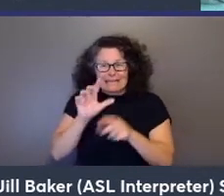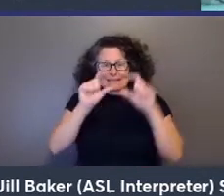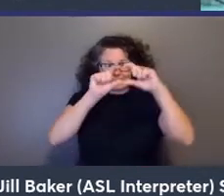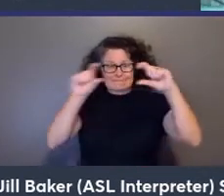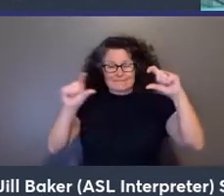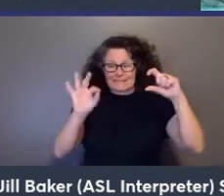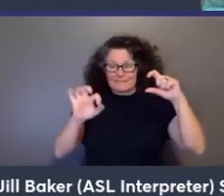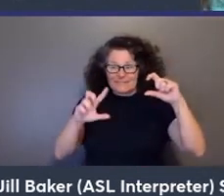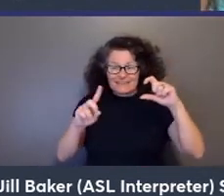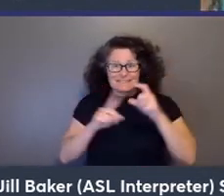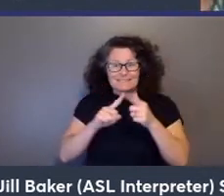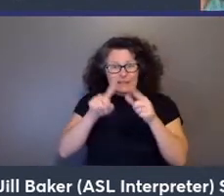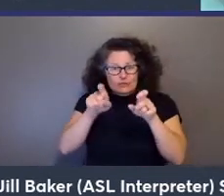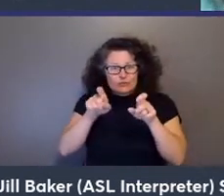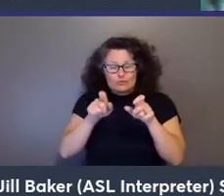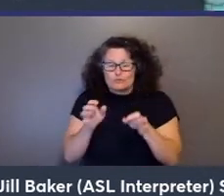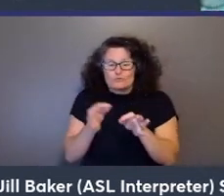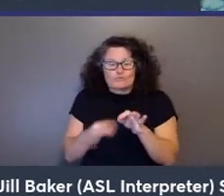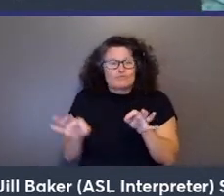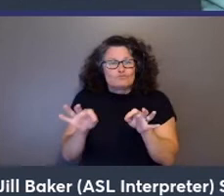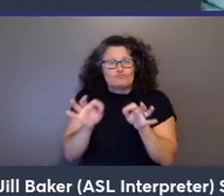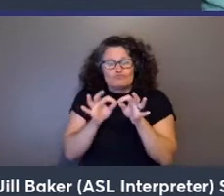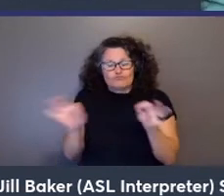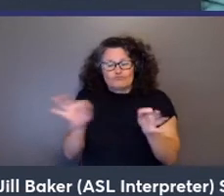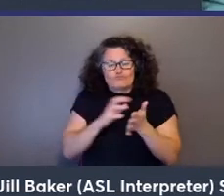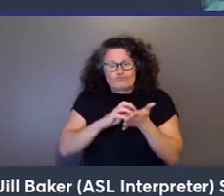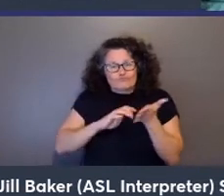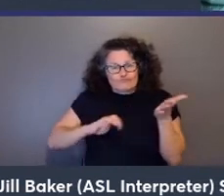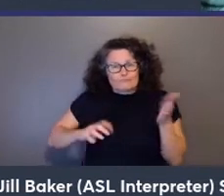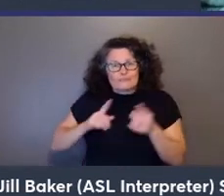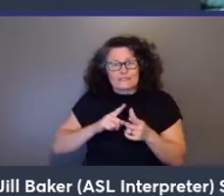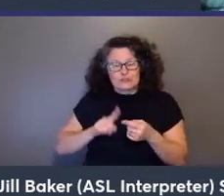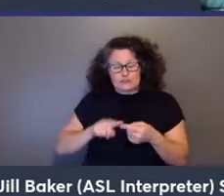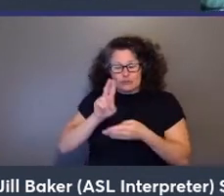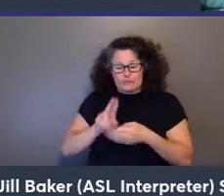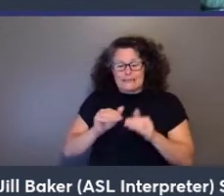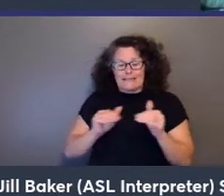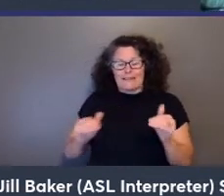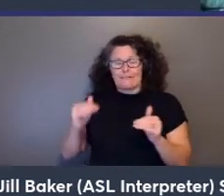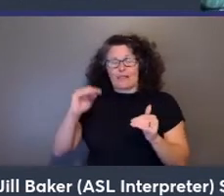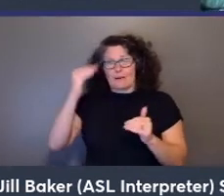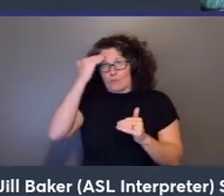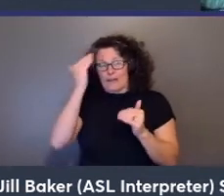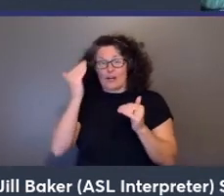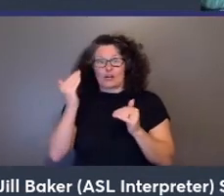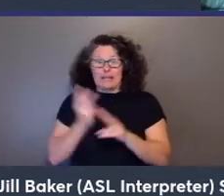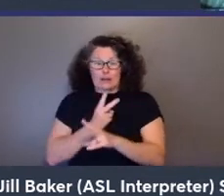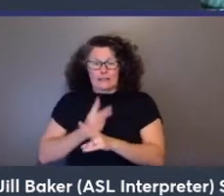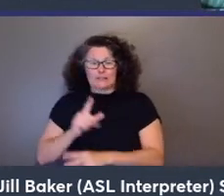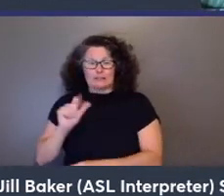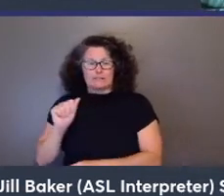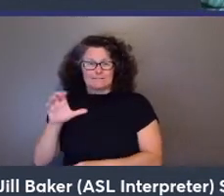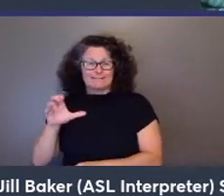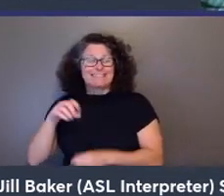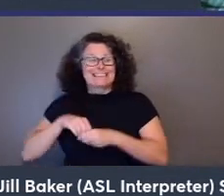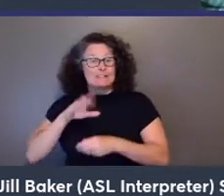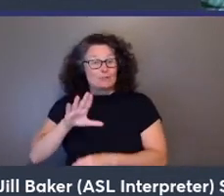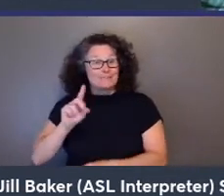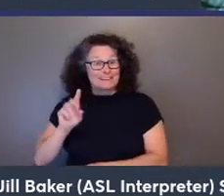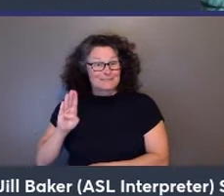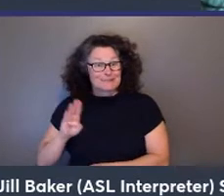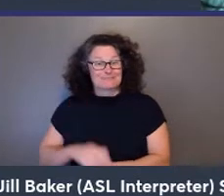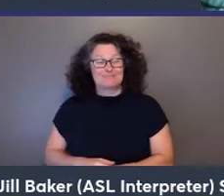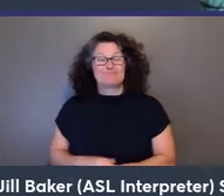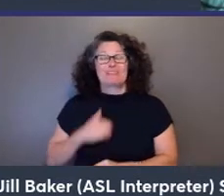this simple syntax over there, starting to use this level aware calculation in your dashboard. And I listed in the